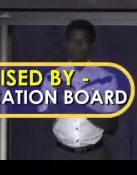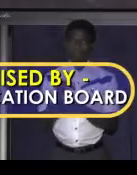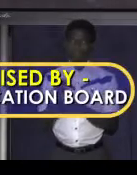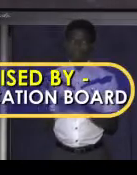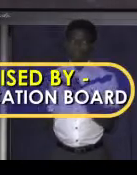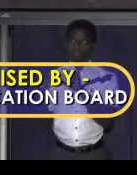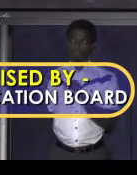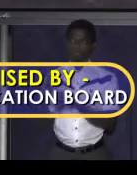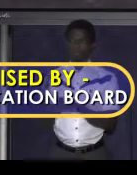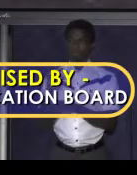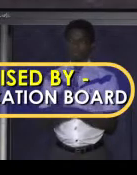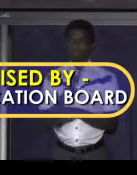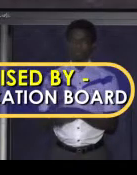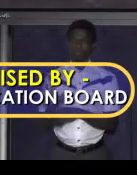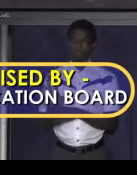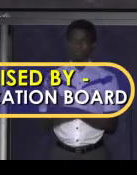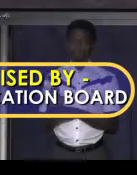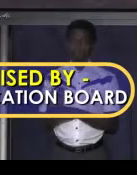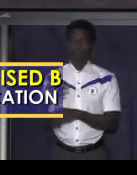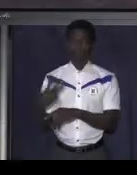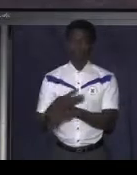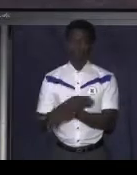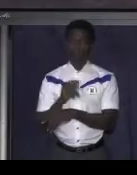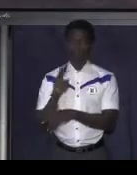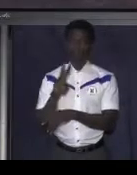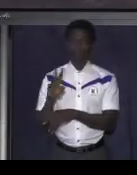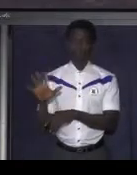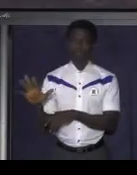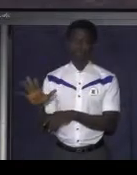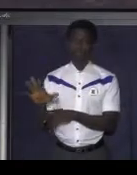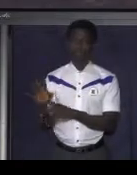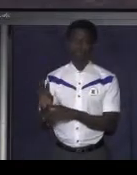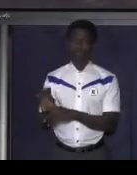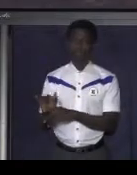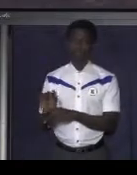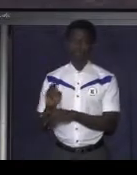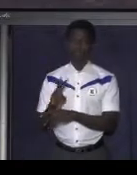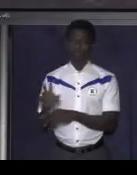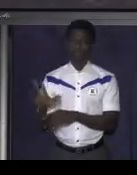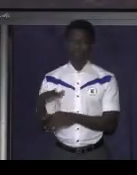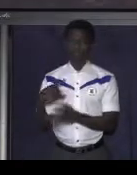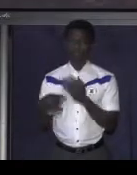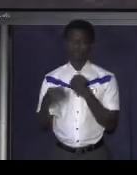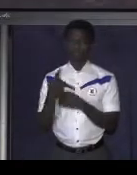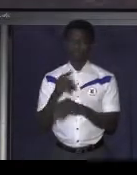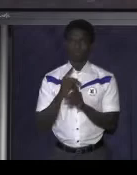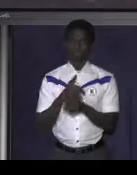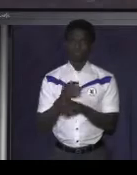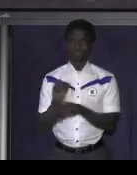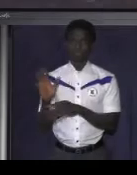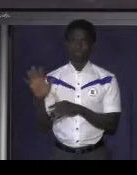square of 25? When you multiply 25 by 25, what do you get? If you don't know it already, then you have 15 seconds to work it out.